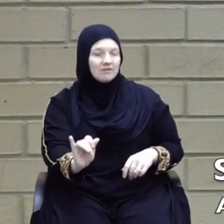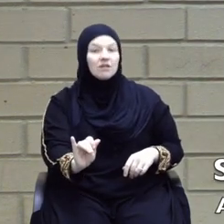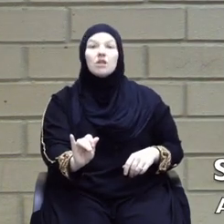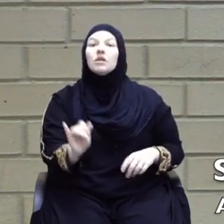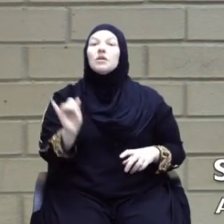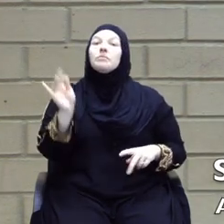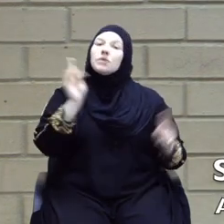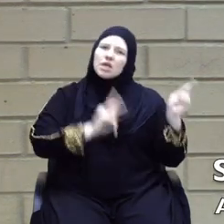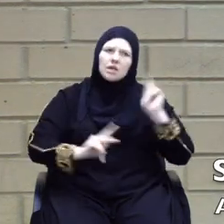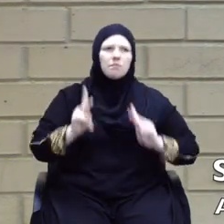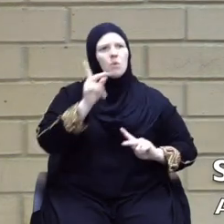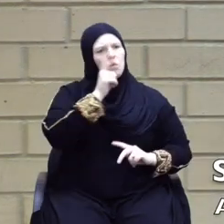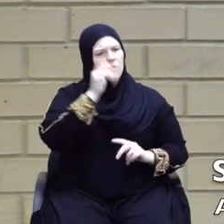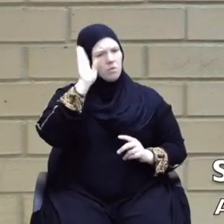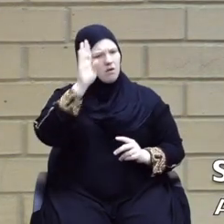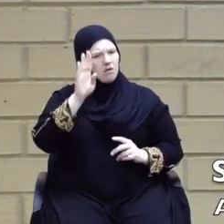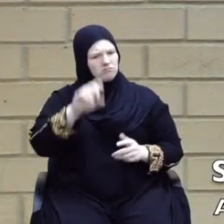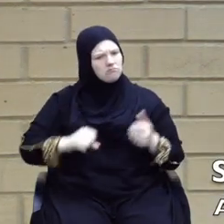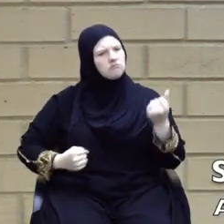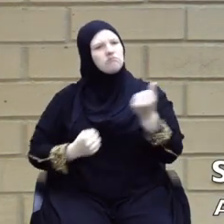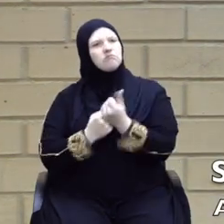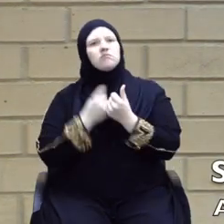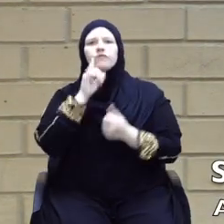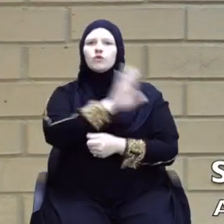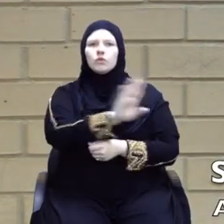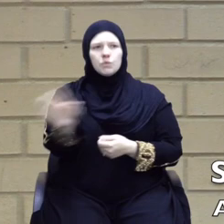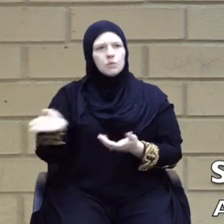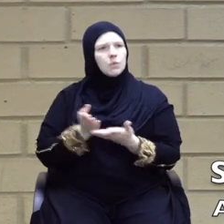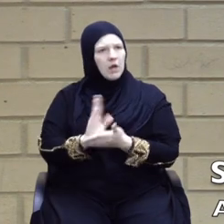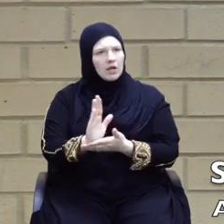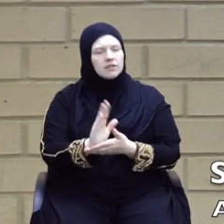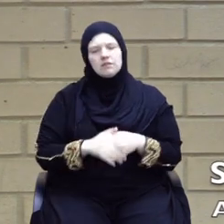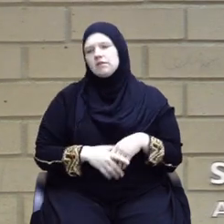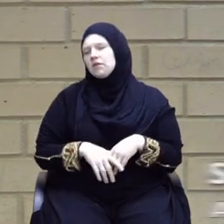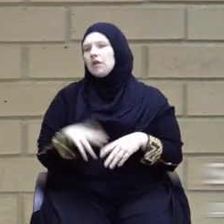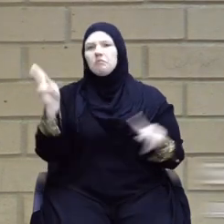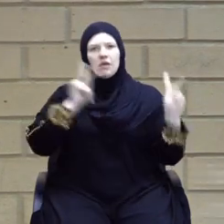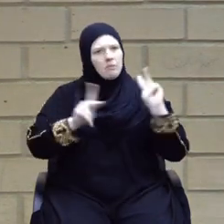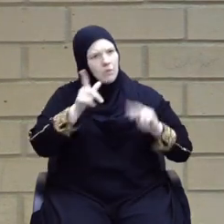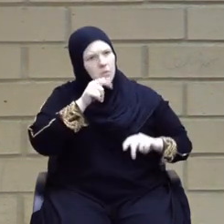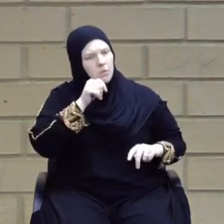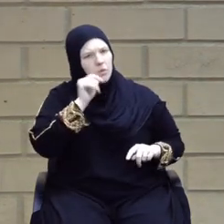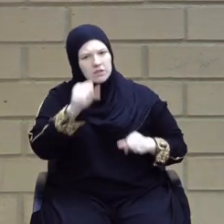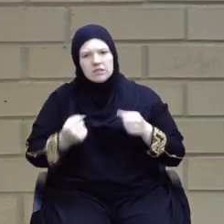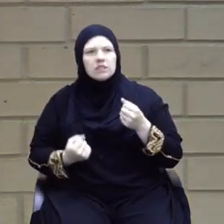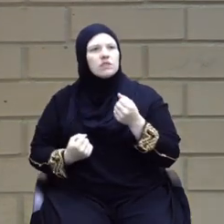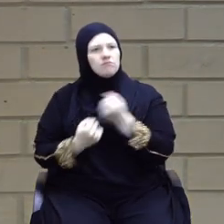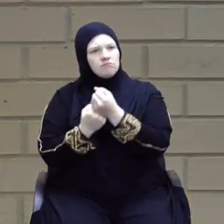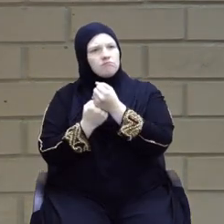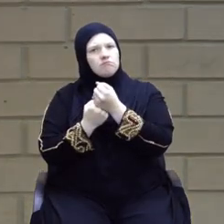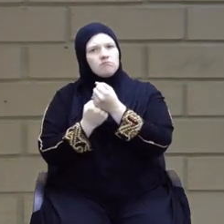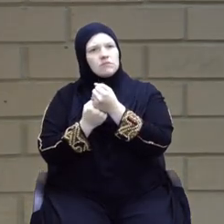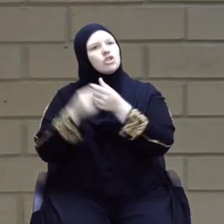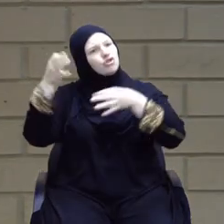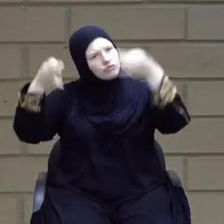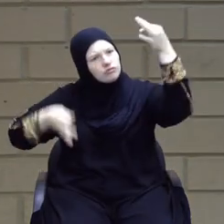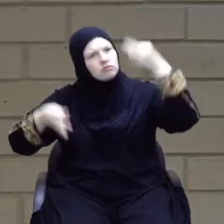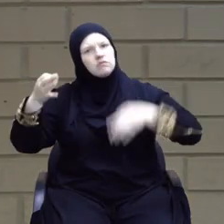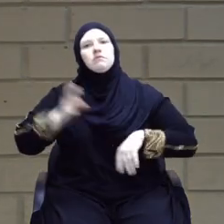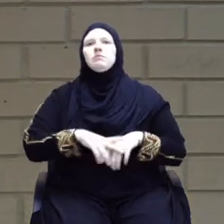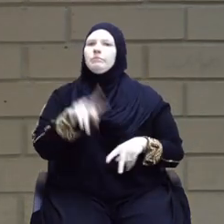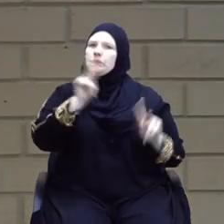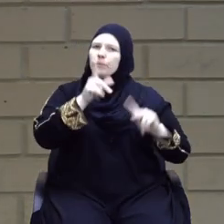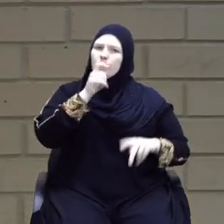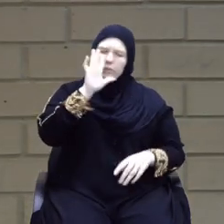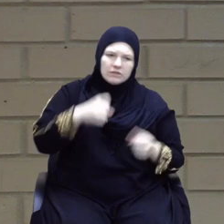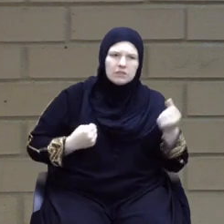up for their rights. Those who will stand up to defend justice. Those who will stand up to